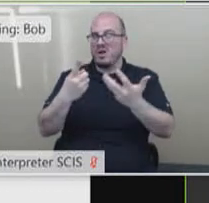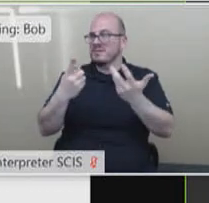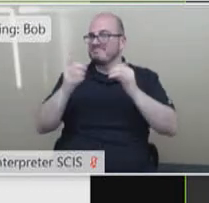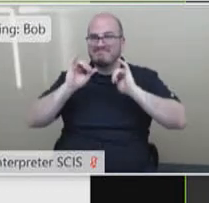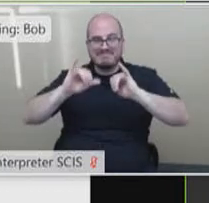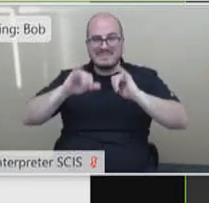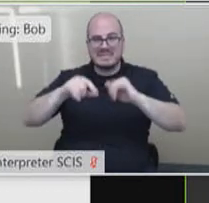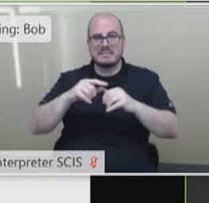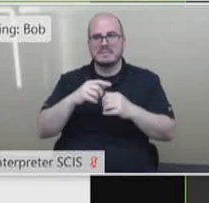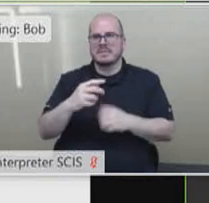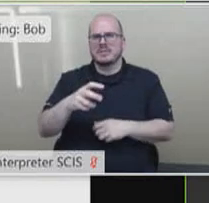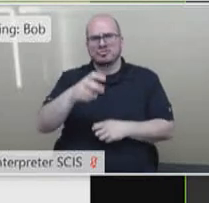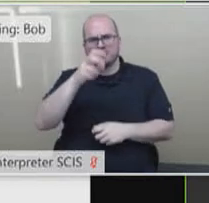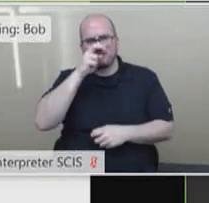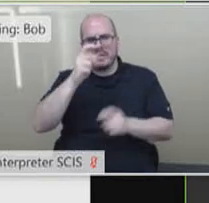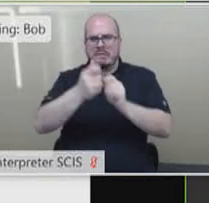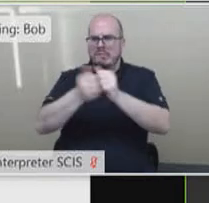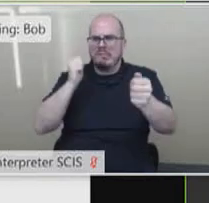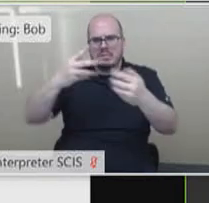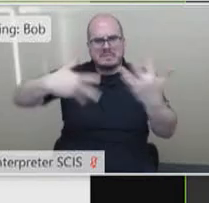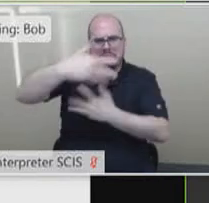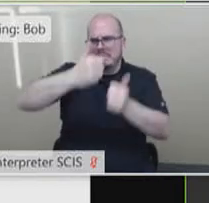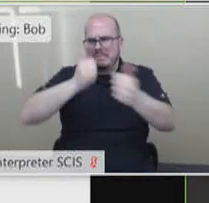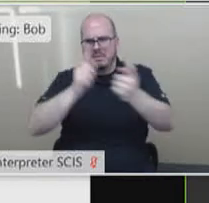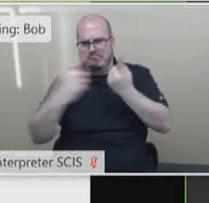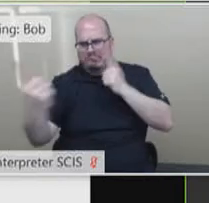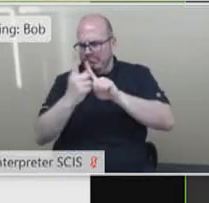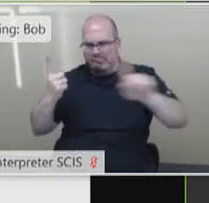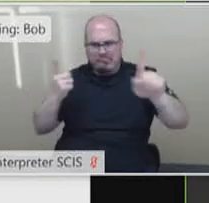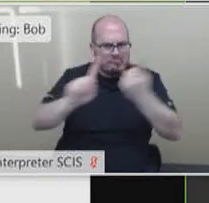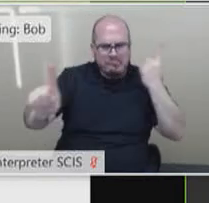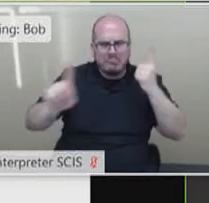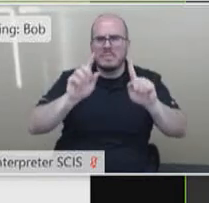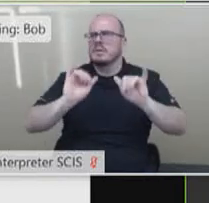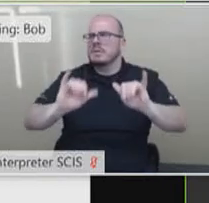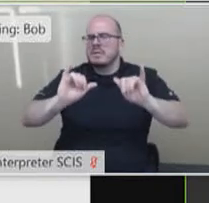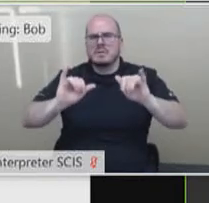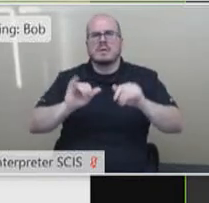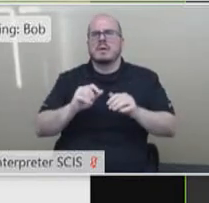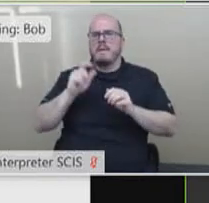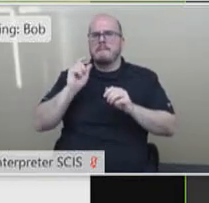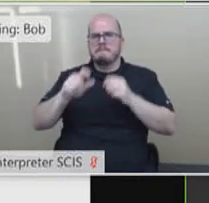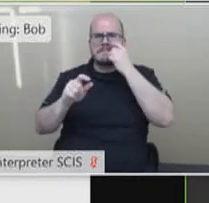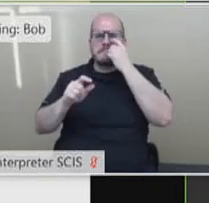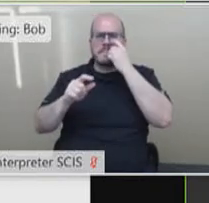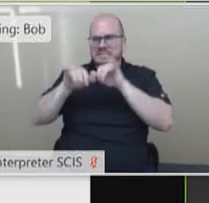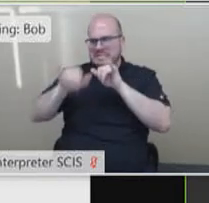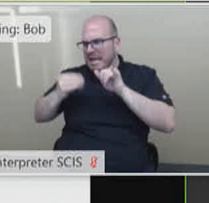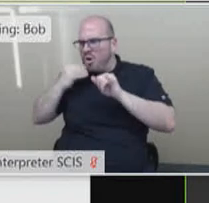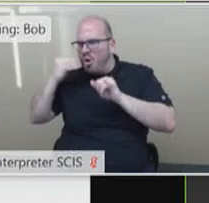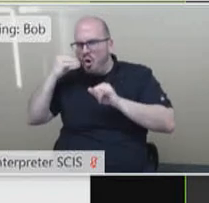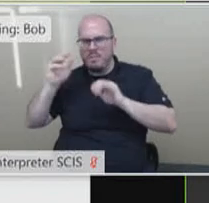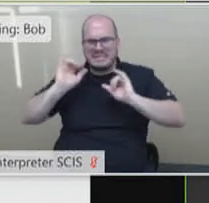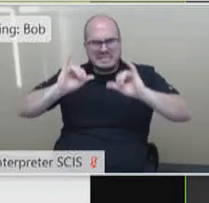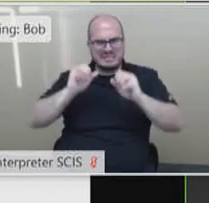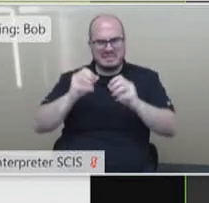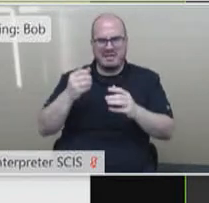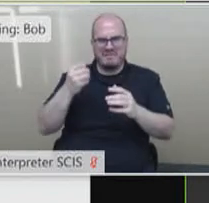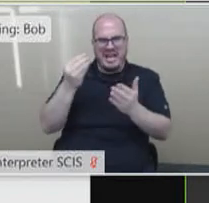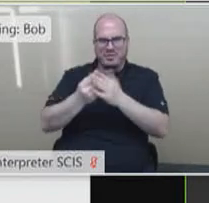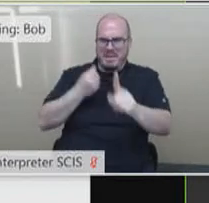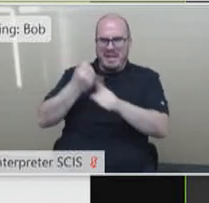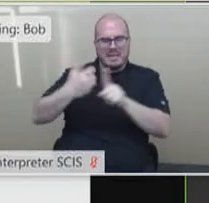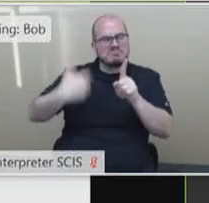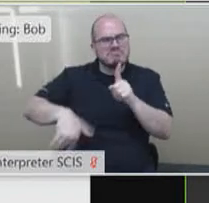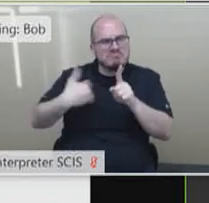strict containment measures last? We're glad that they're in place because they're very important from a public health standpoint. Unfortunately, the side